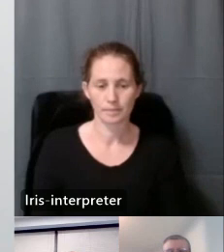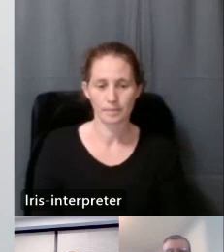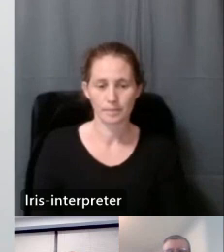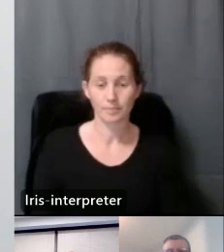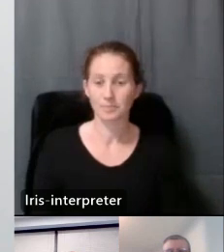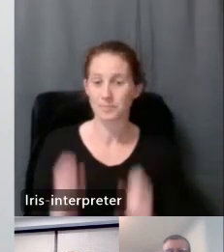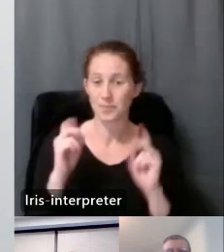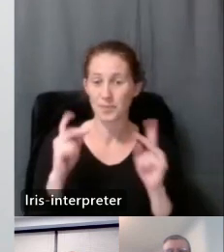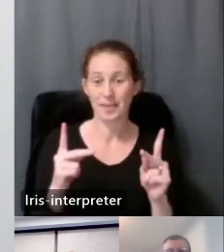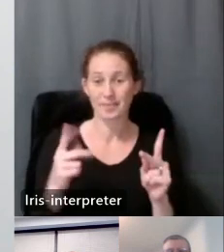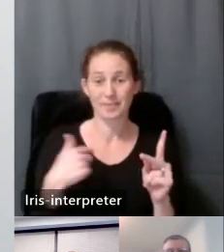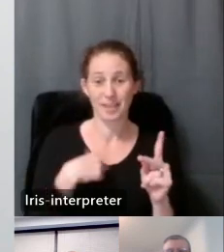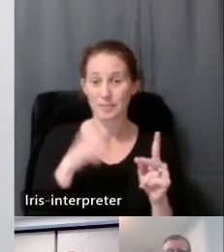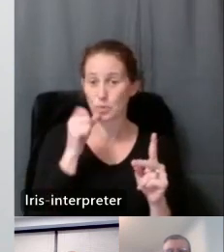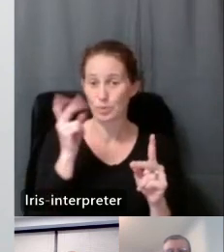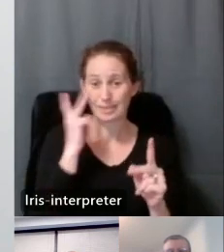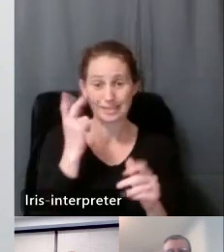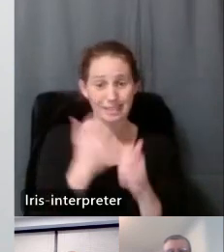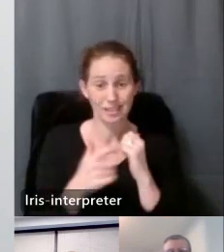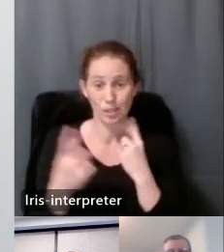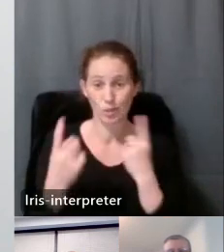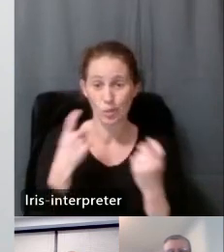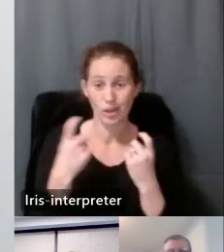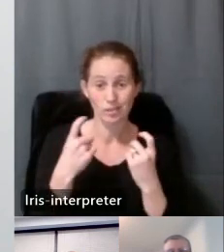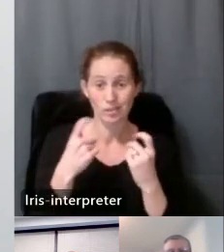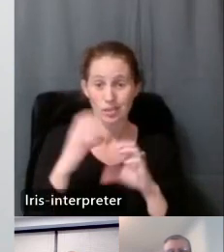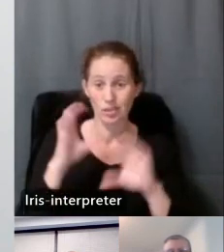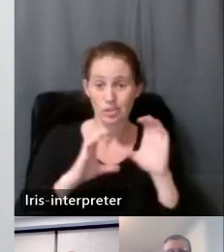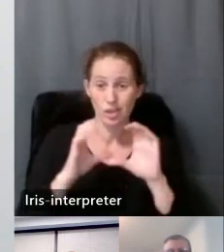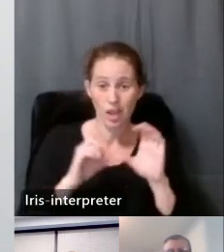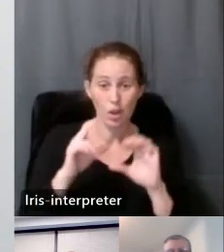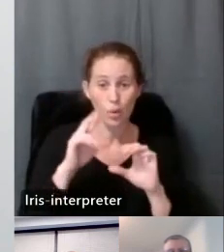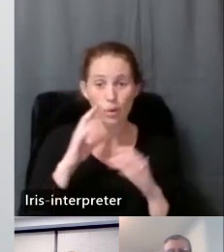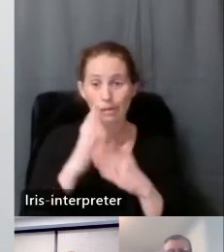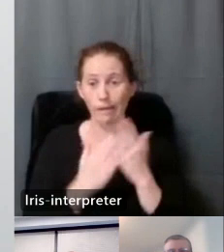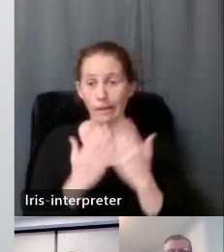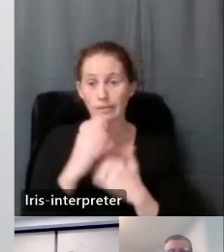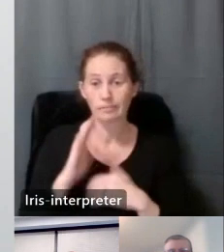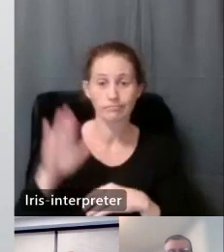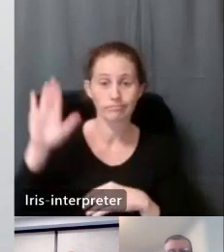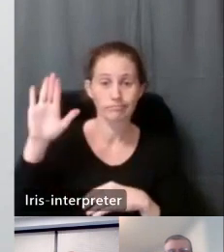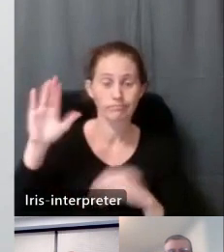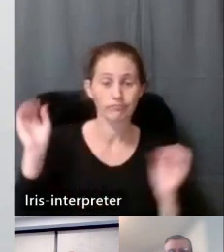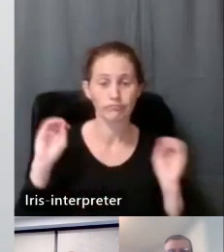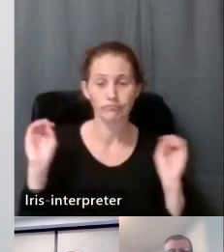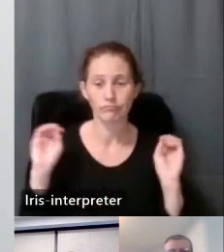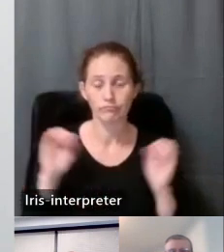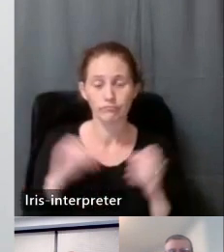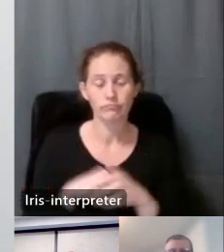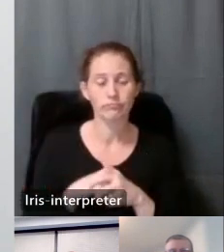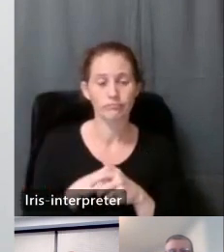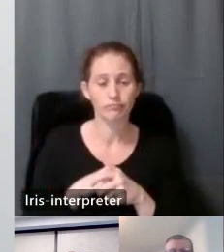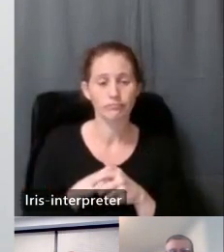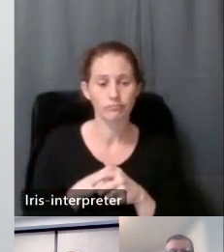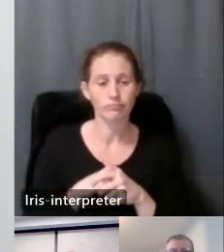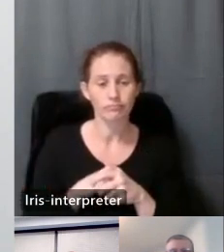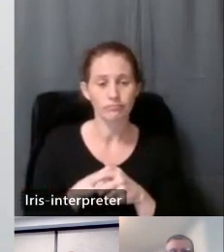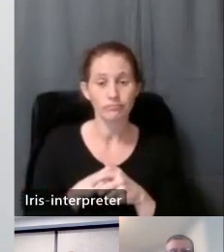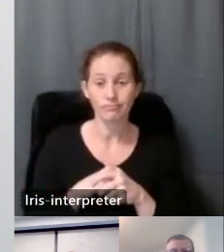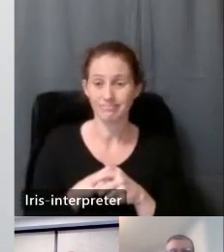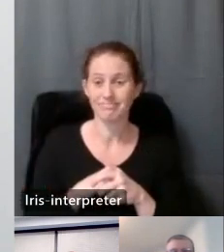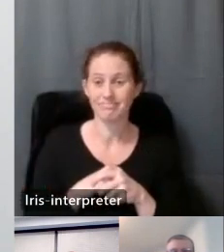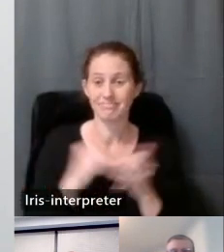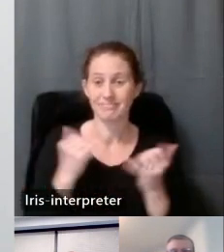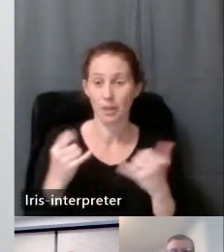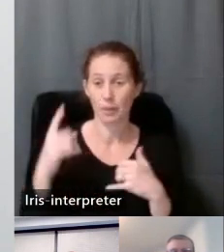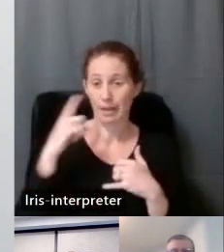All right, I'm not seeing any questions in the chat, or I'm not seeing anybody who's raised their hand. So with that,